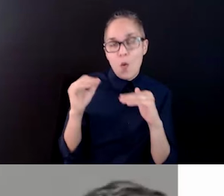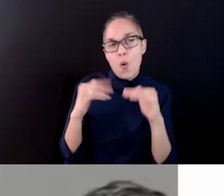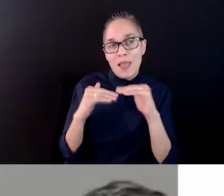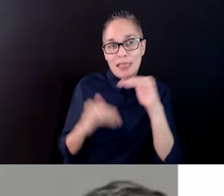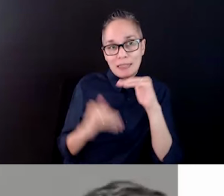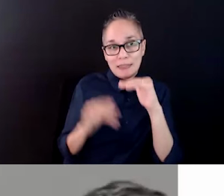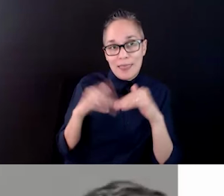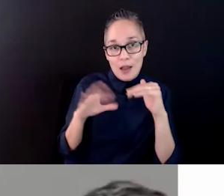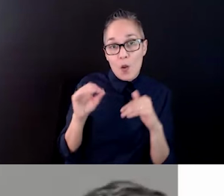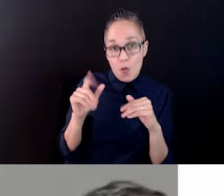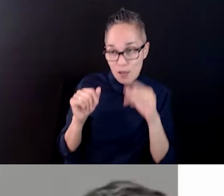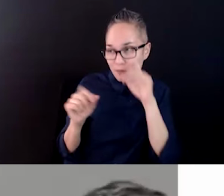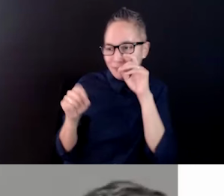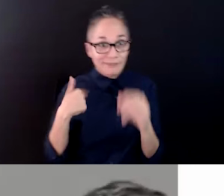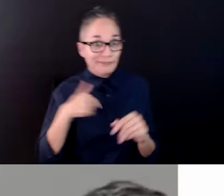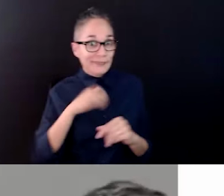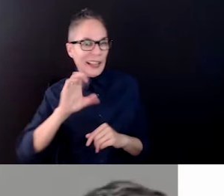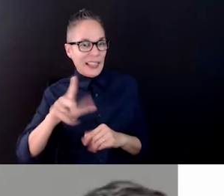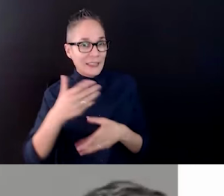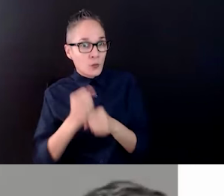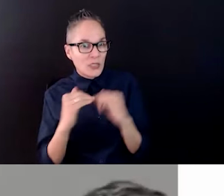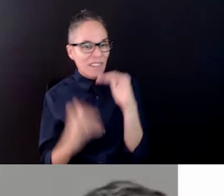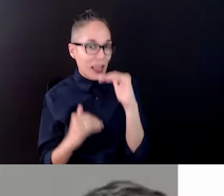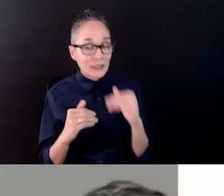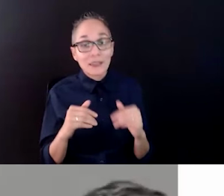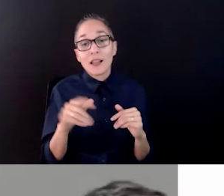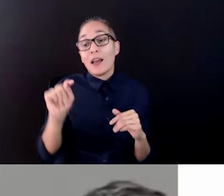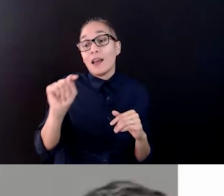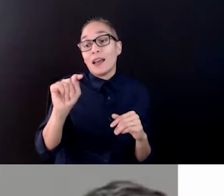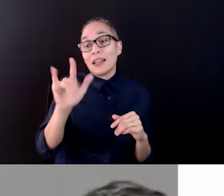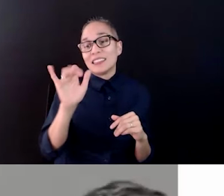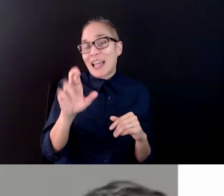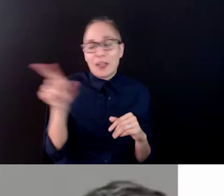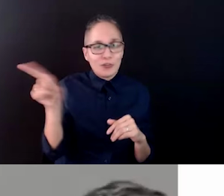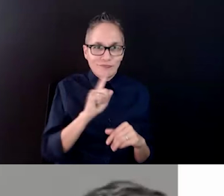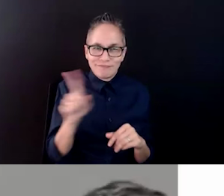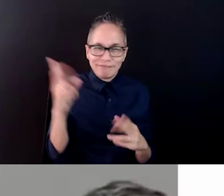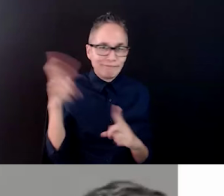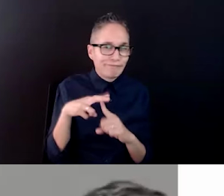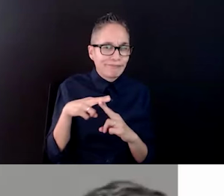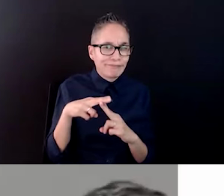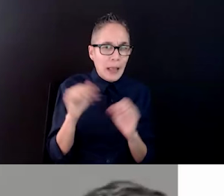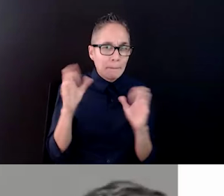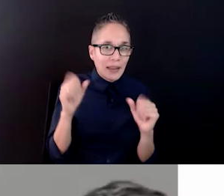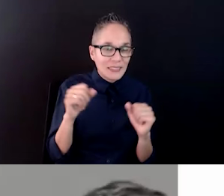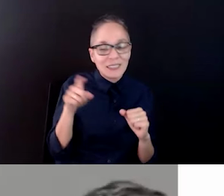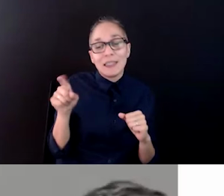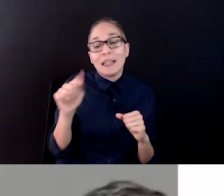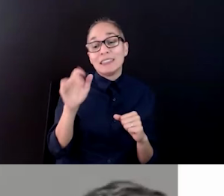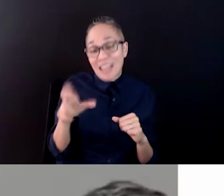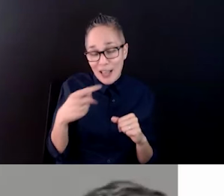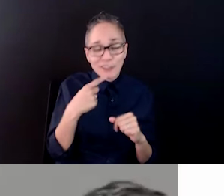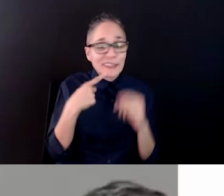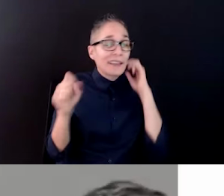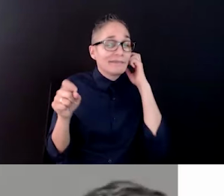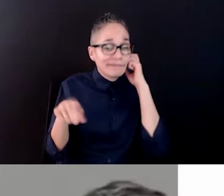getting less. And then, again, Tyler's super freaking amazing. So what we did was like, okay, we confirmed